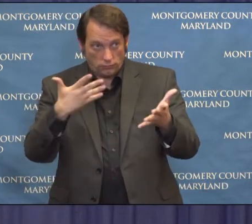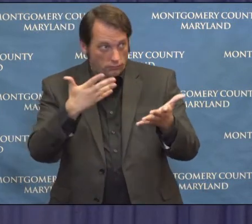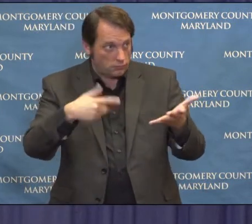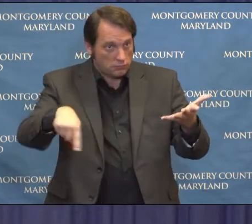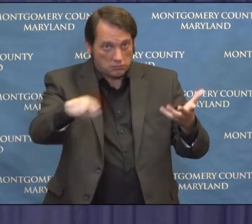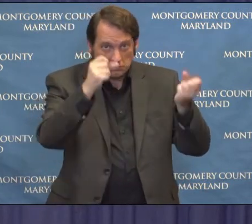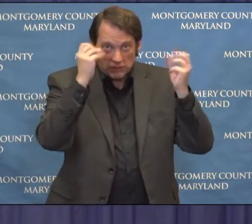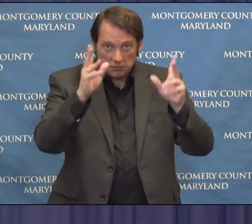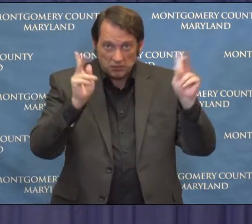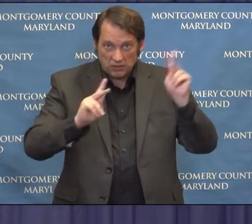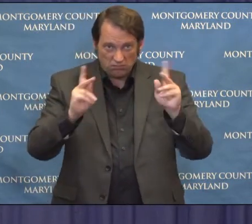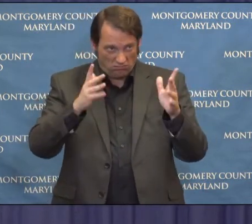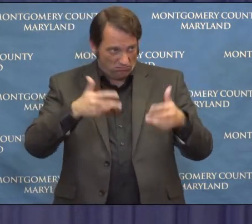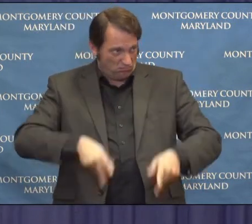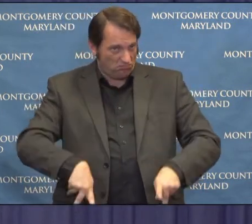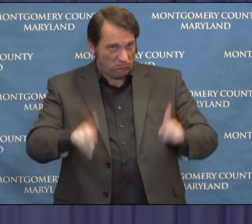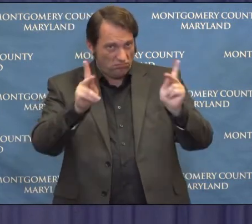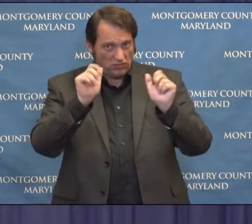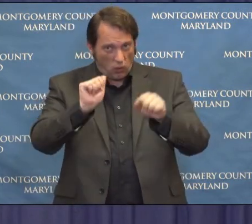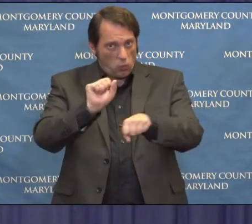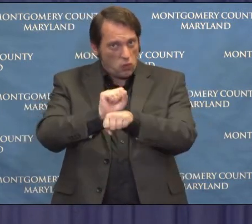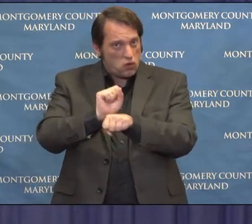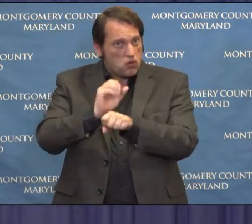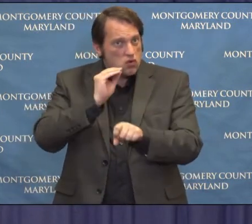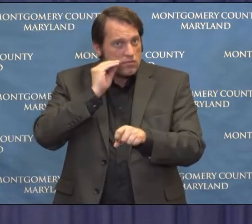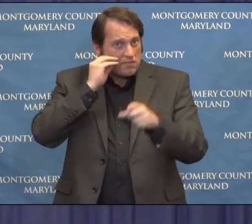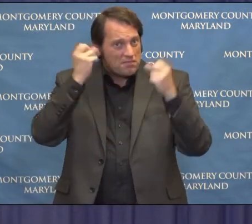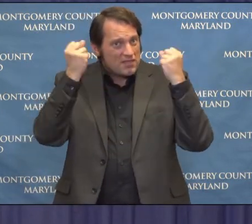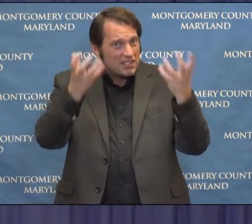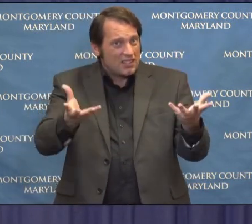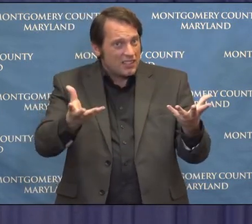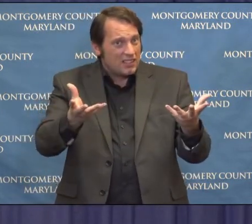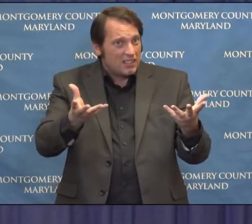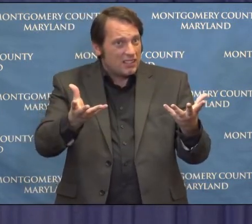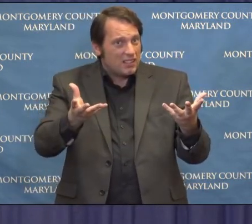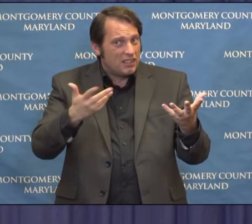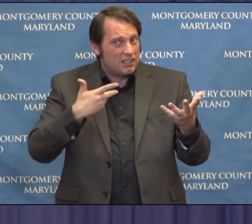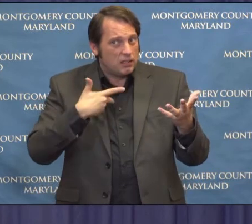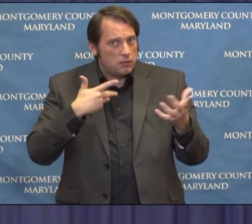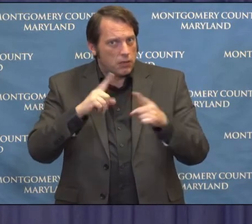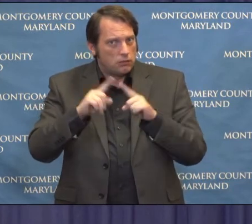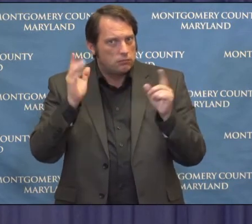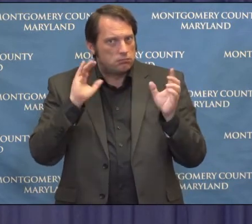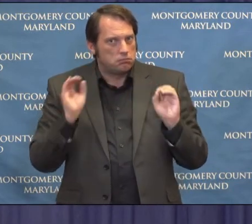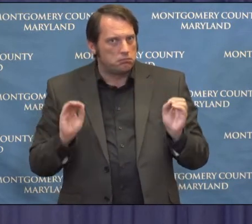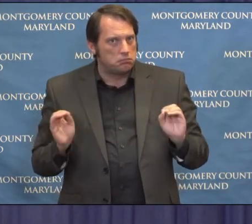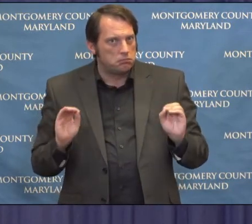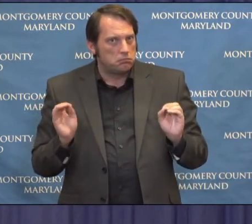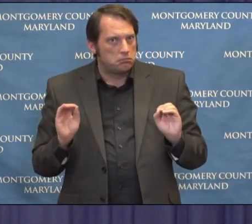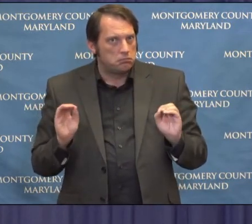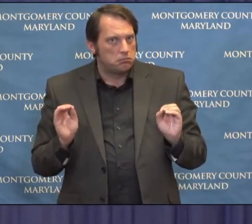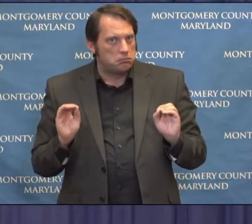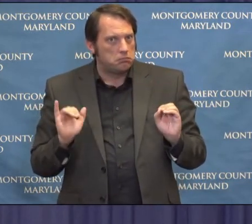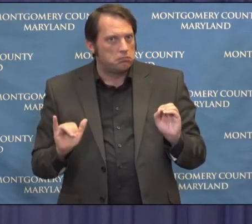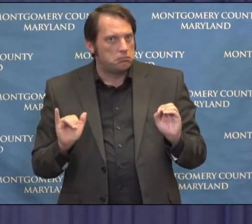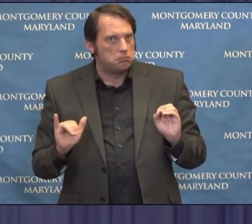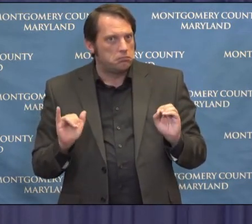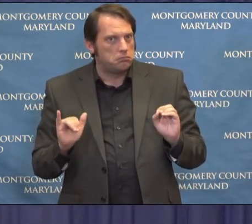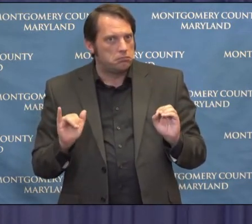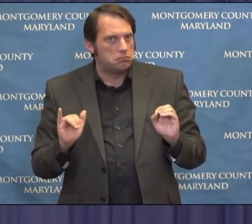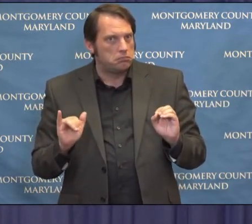was ever permitted to telework. And so what happened was when this began, we started talking about